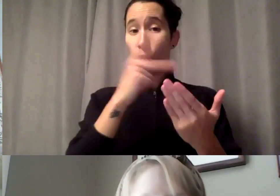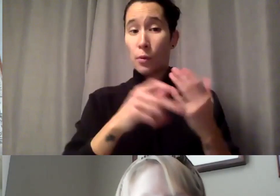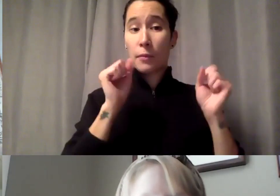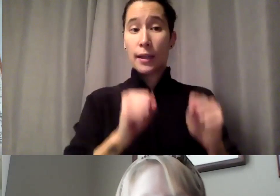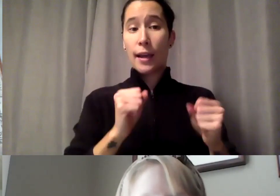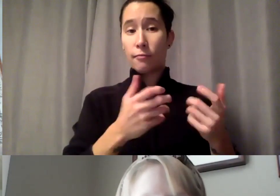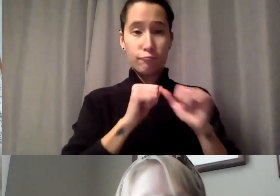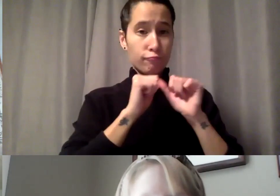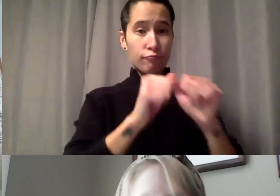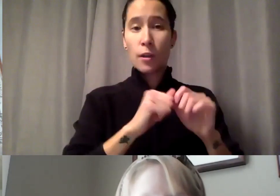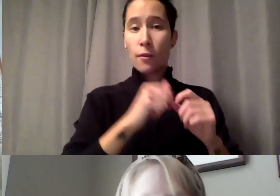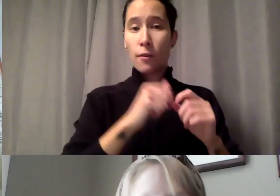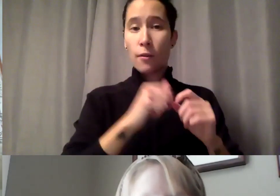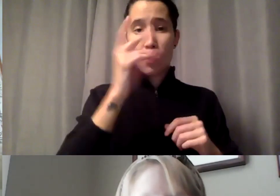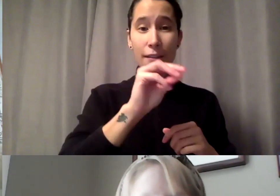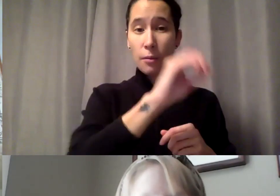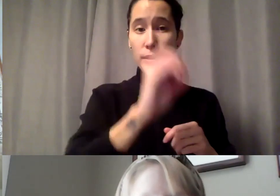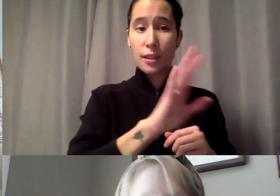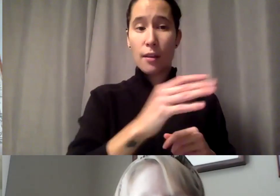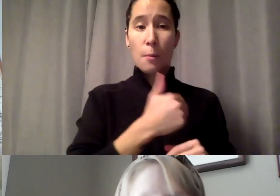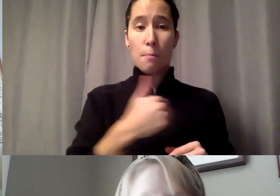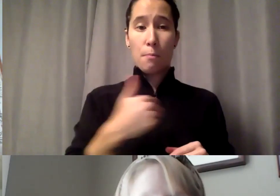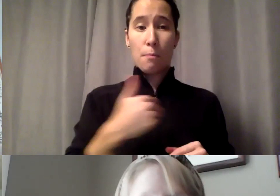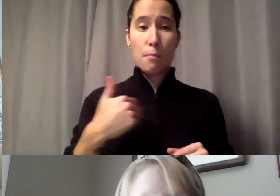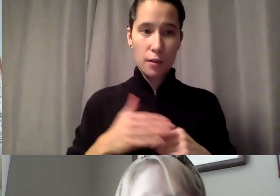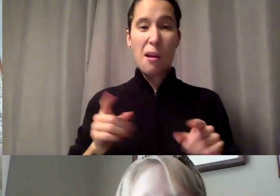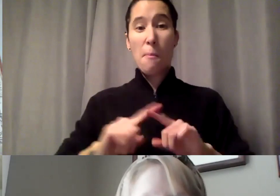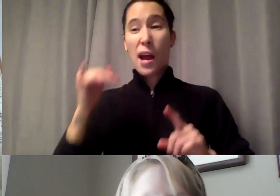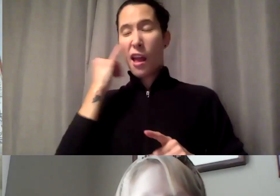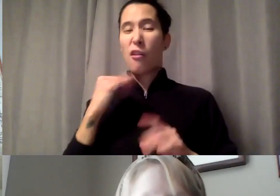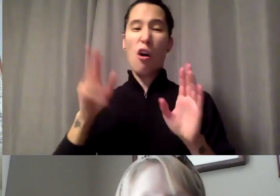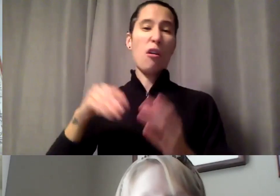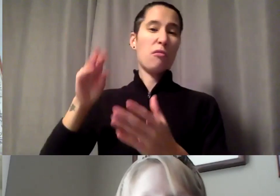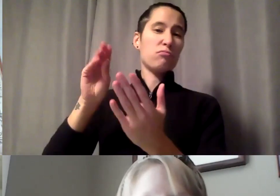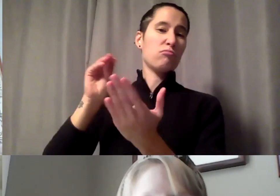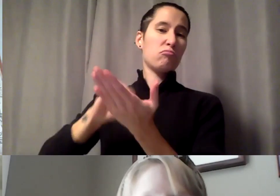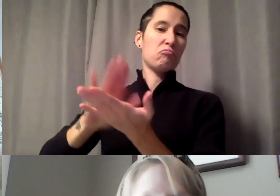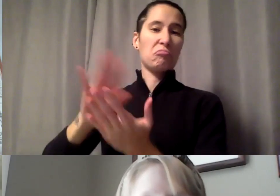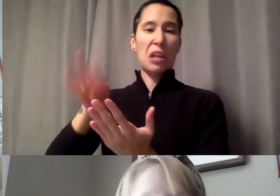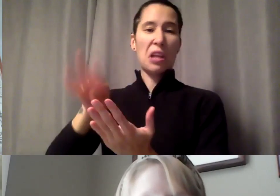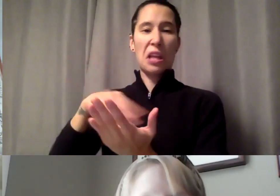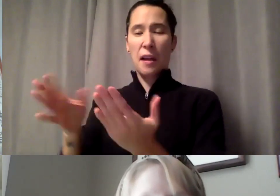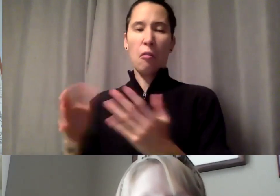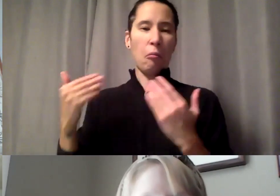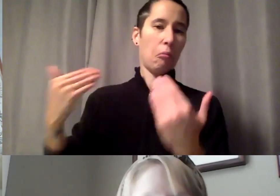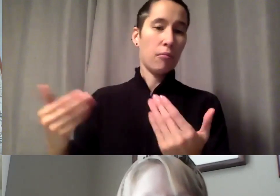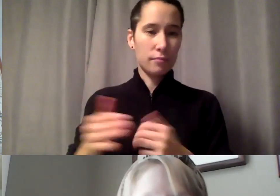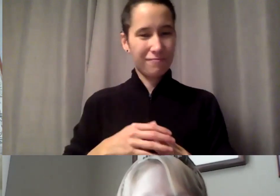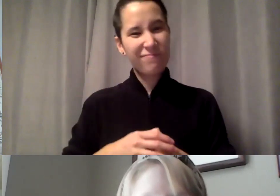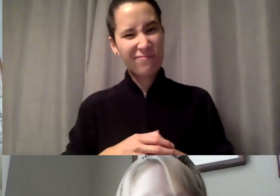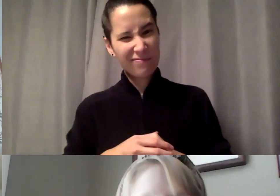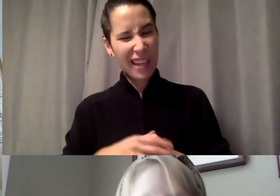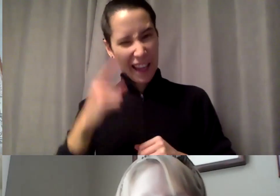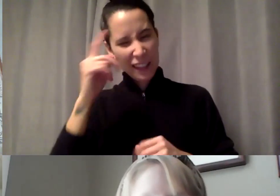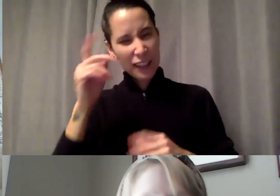membership. Those cases, yes. But if it's just oh, I had it in the calendar, maybe that's when those should be postponed